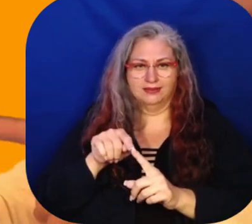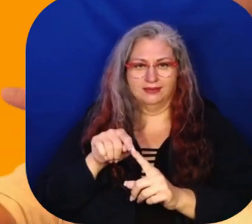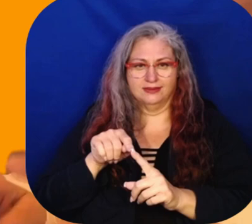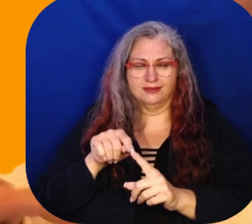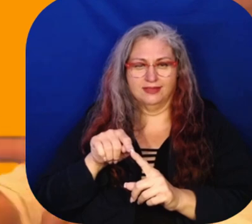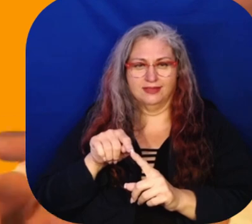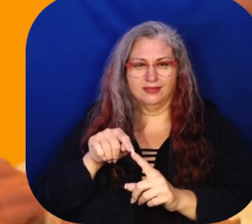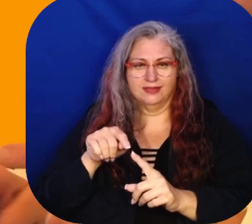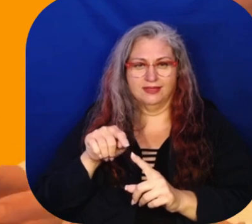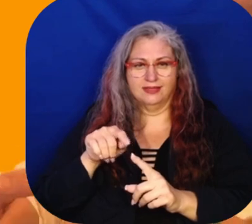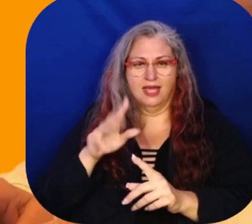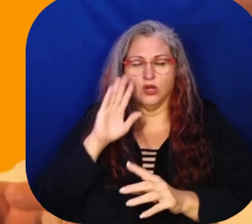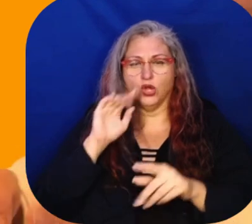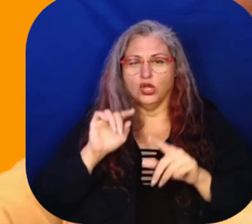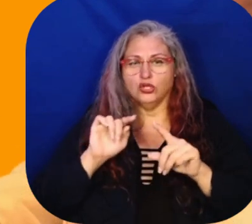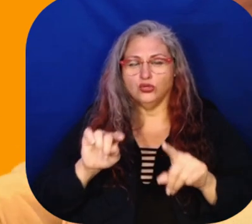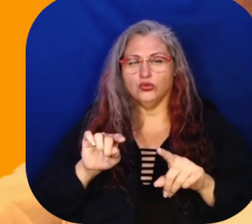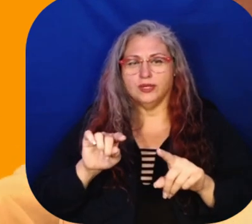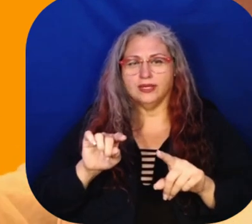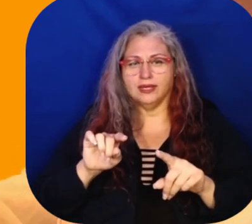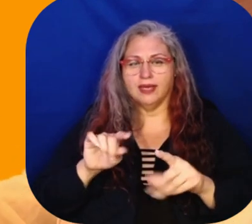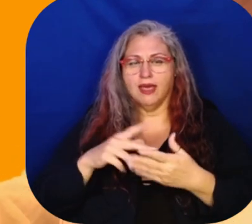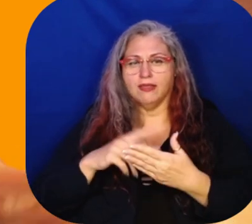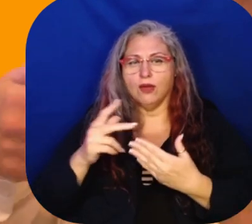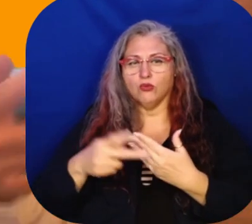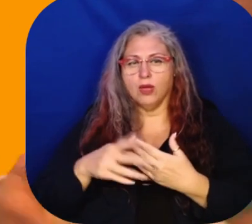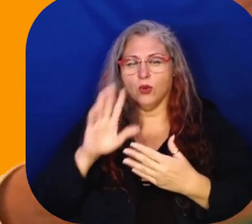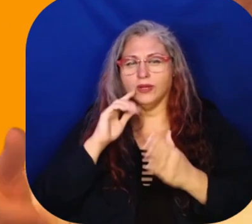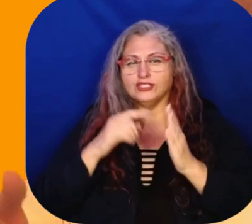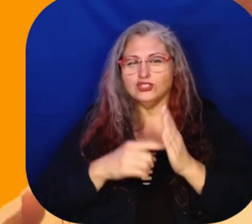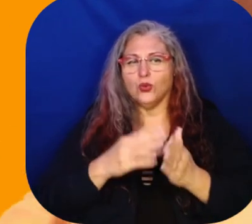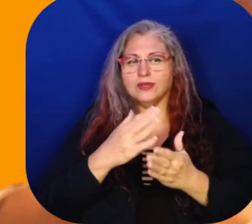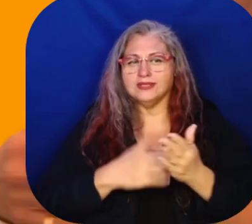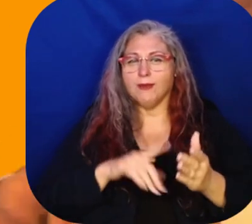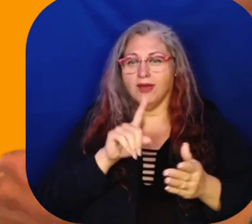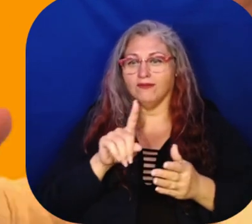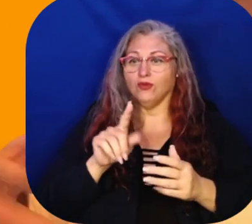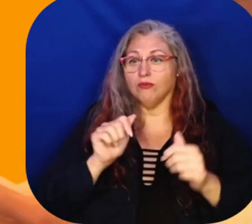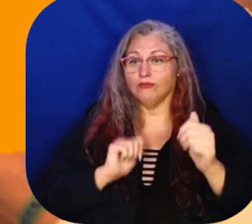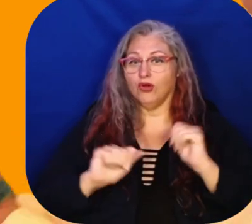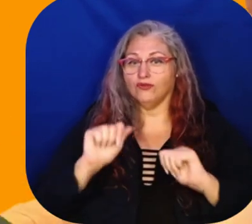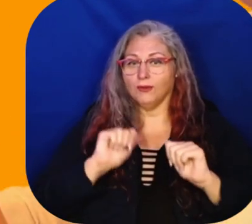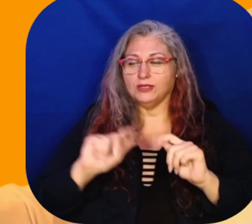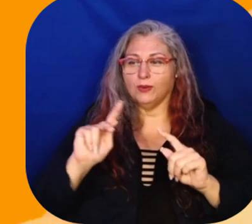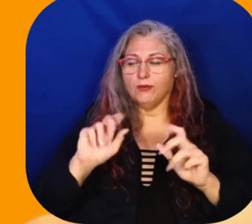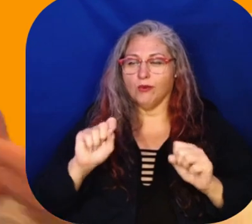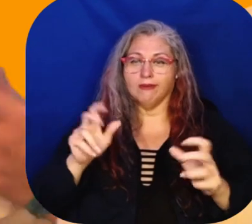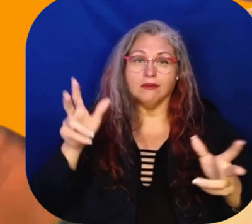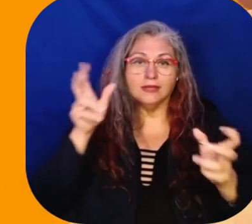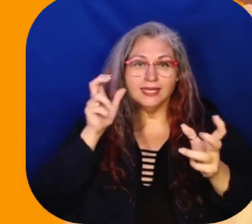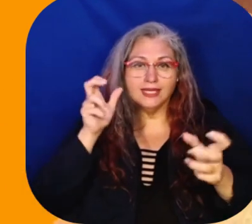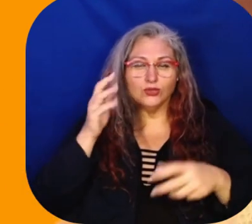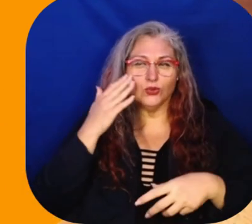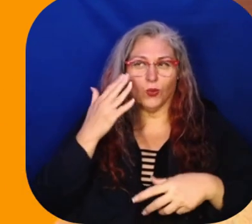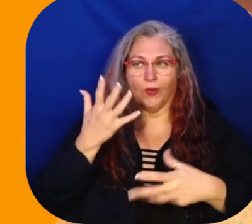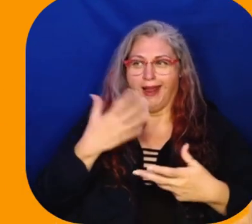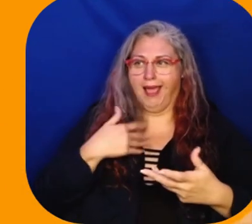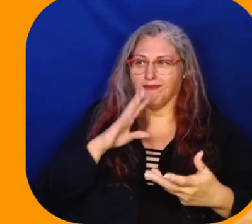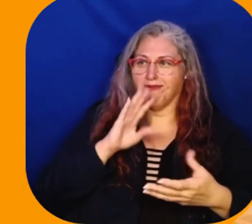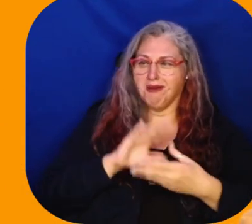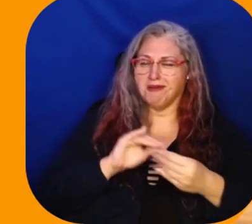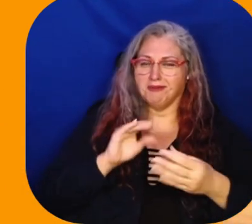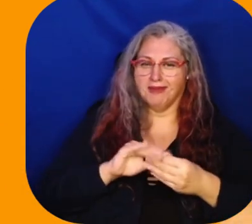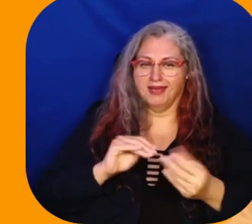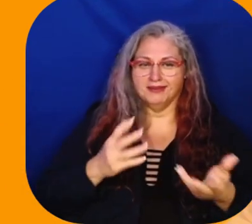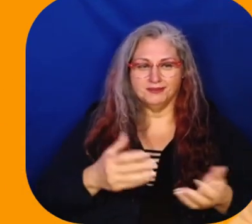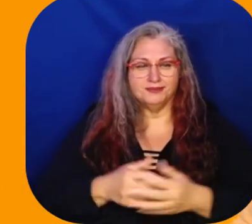During the program, we're going to show some of your pieces for people to hear so that they know what we're talking about. But